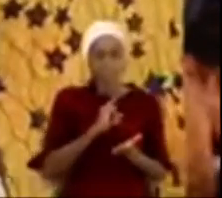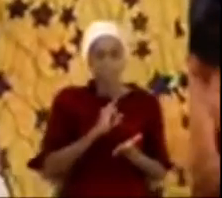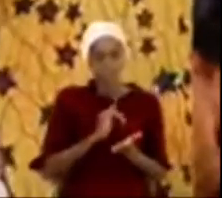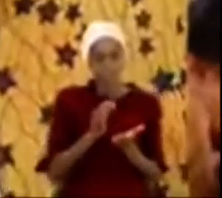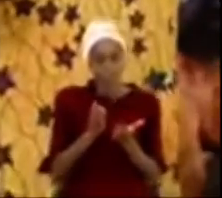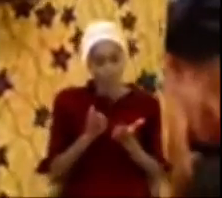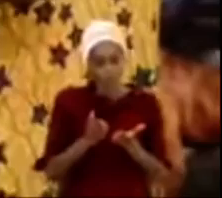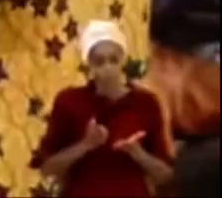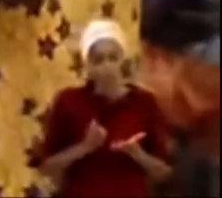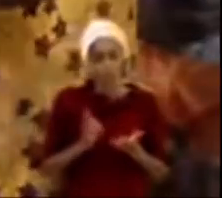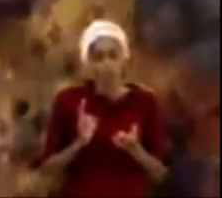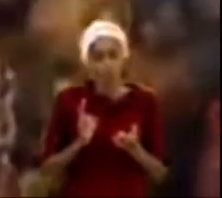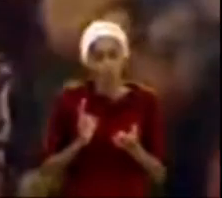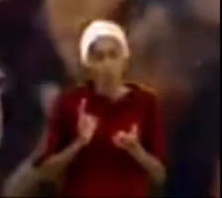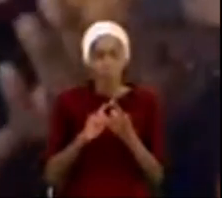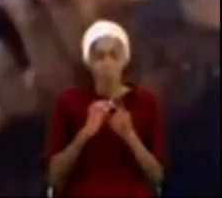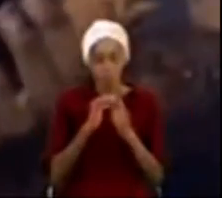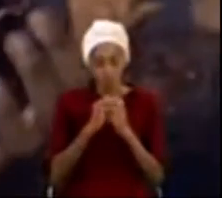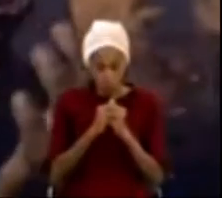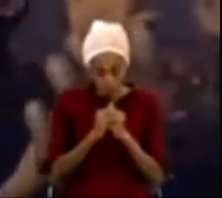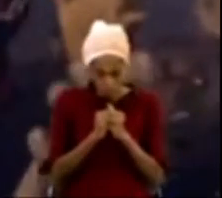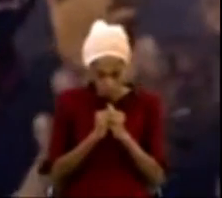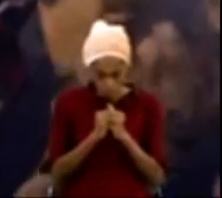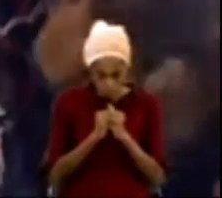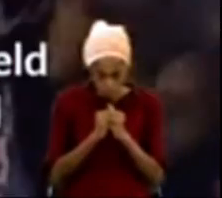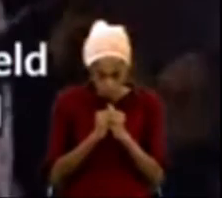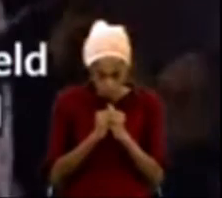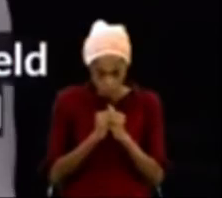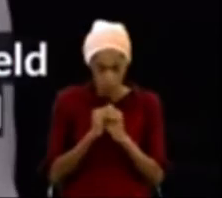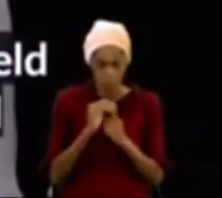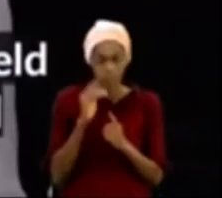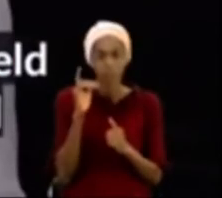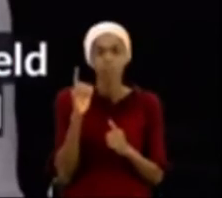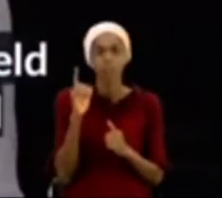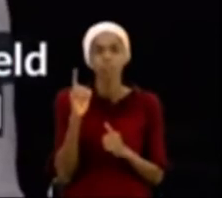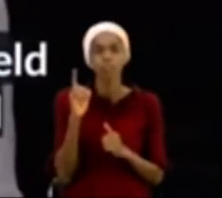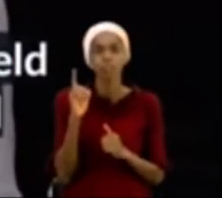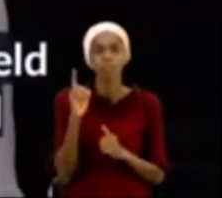worship thee. You alone, you